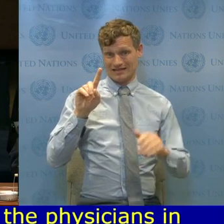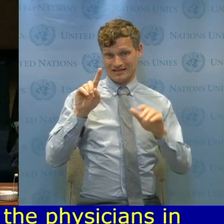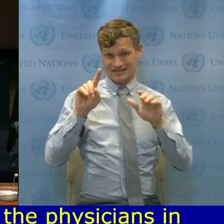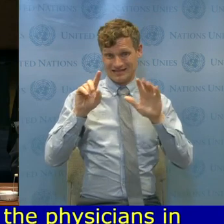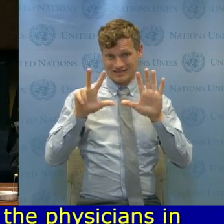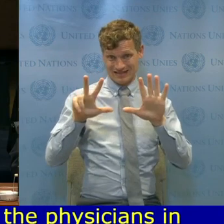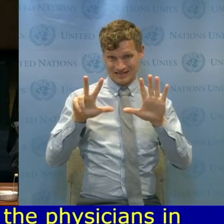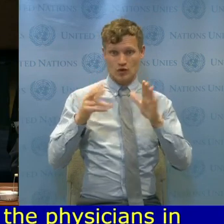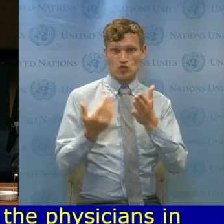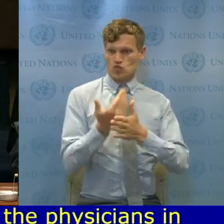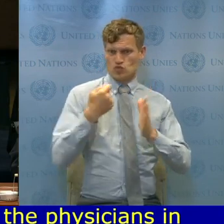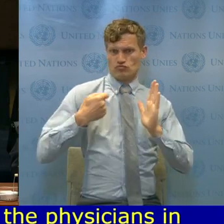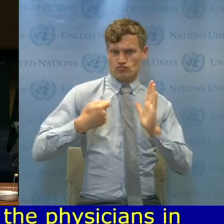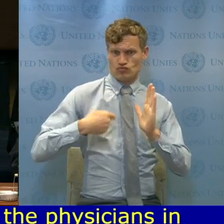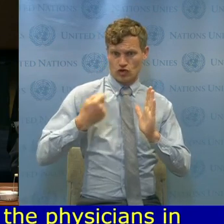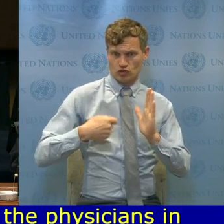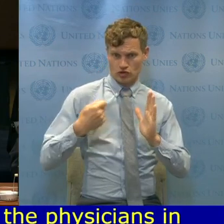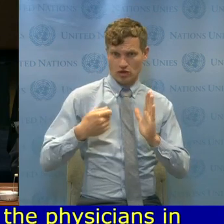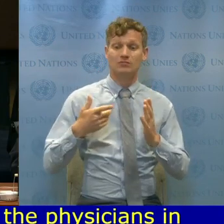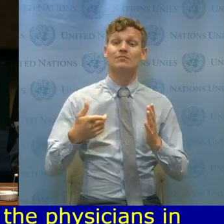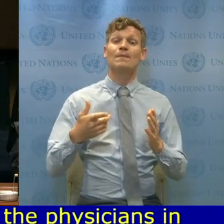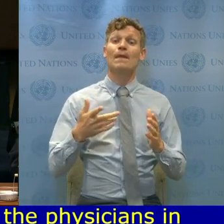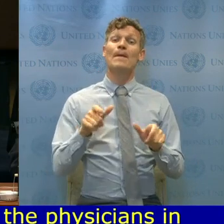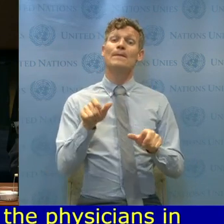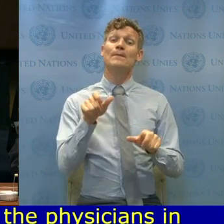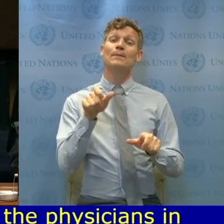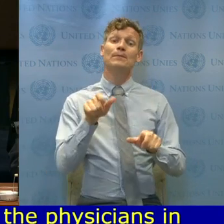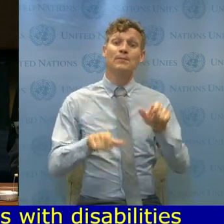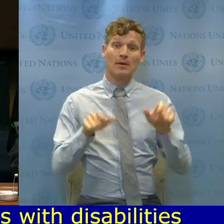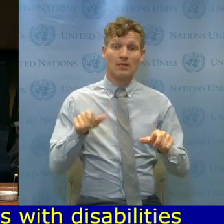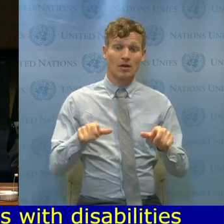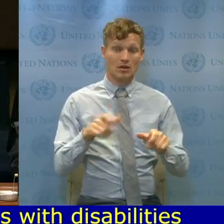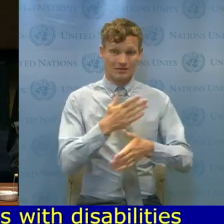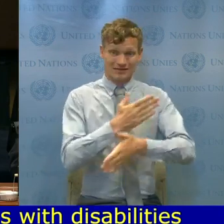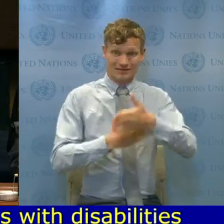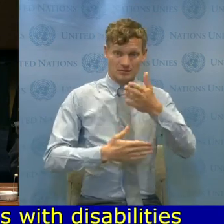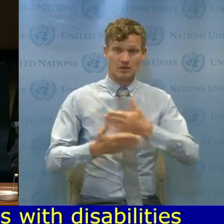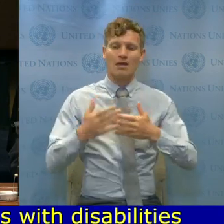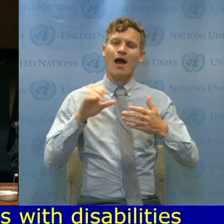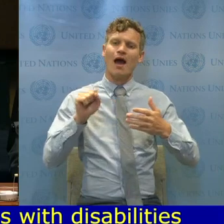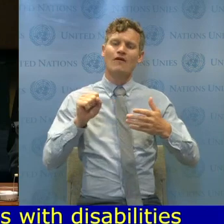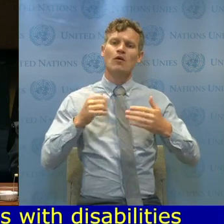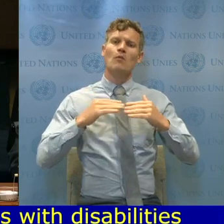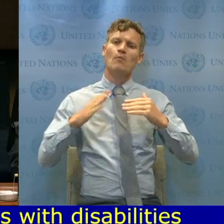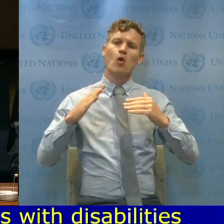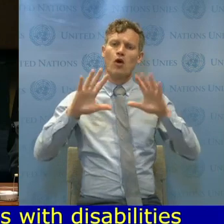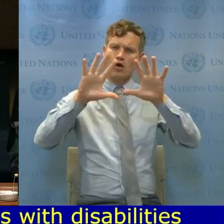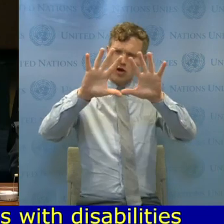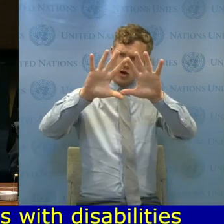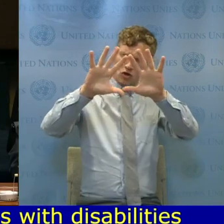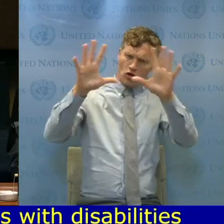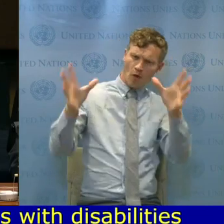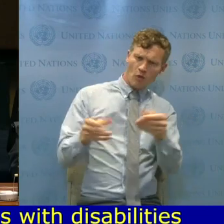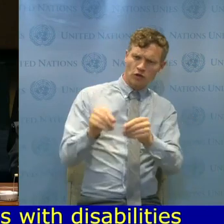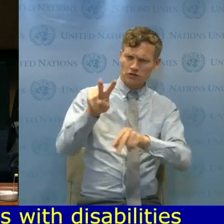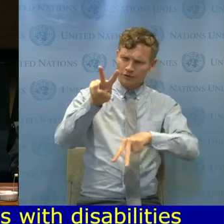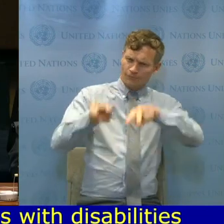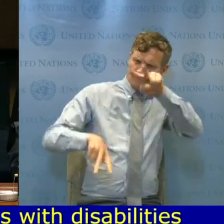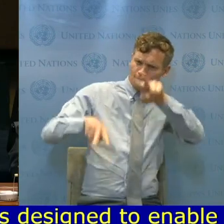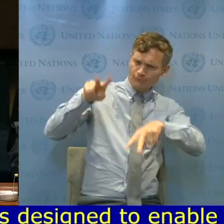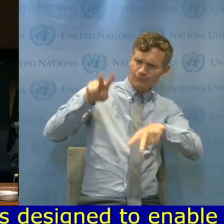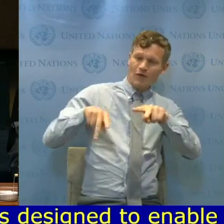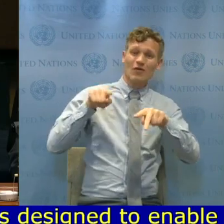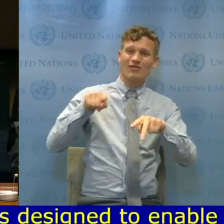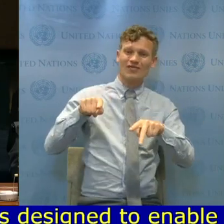with severe disabilities to receive sustained and comprehensive care for their chronic illnesses and disability-related